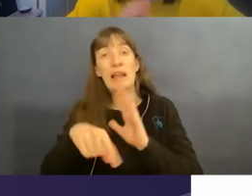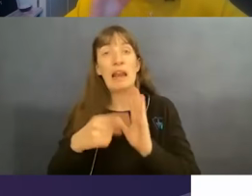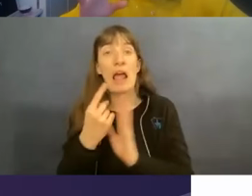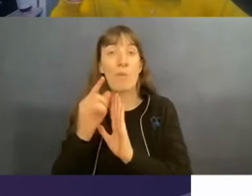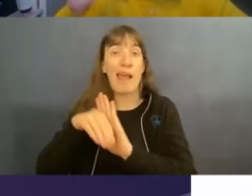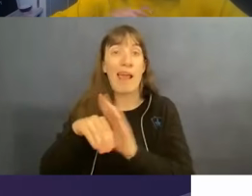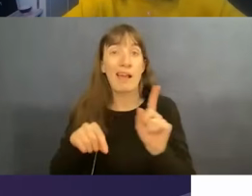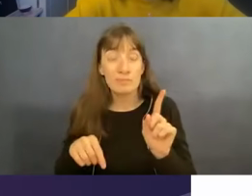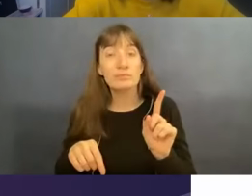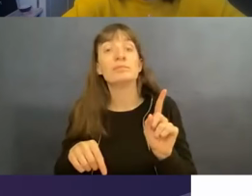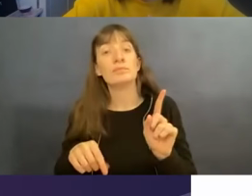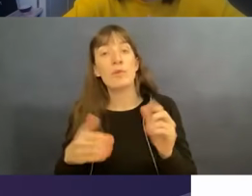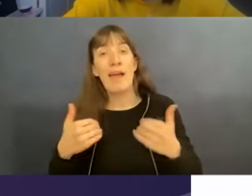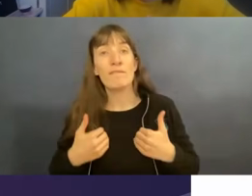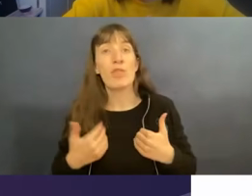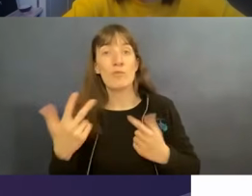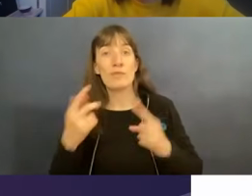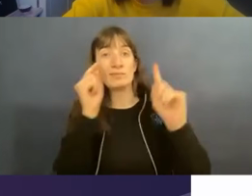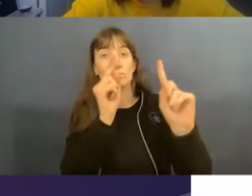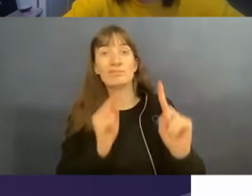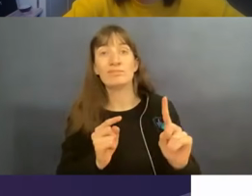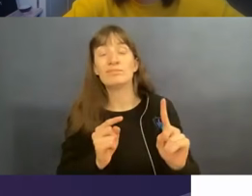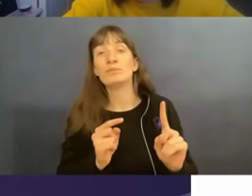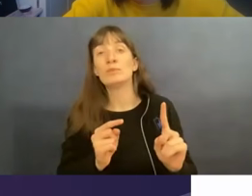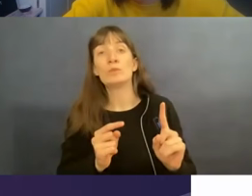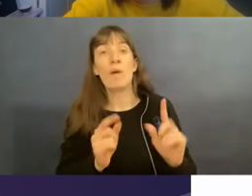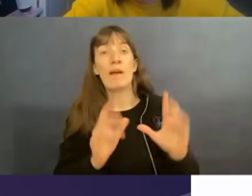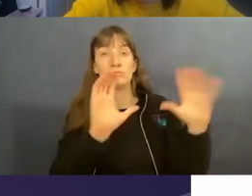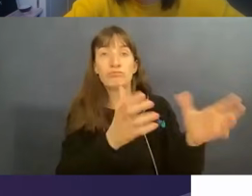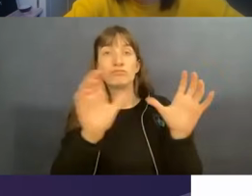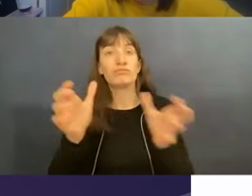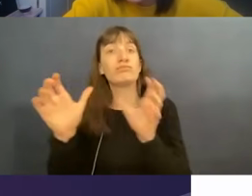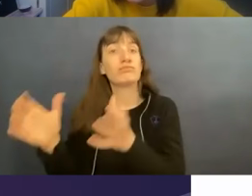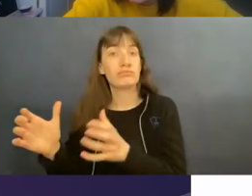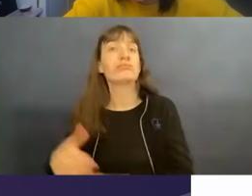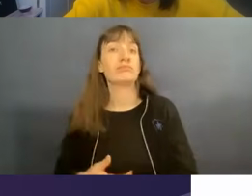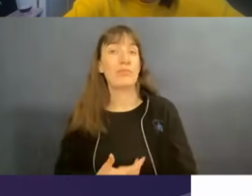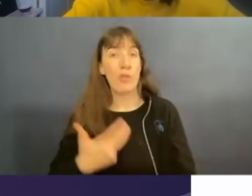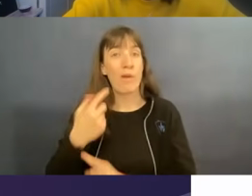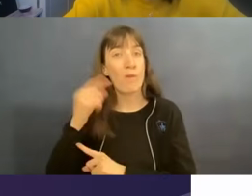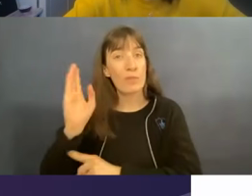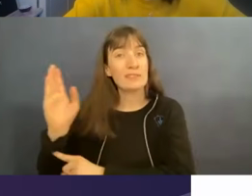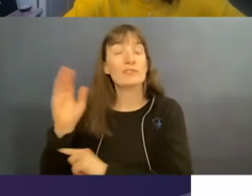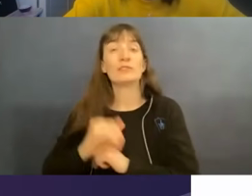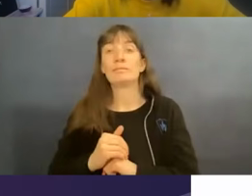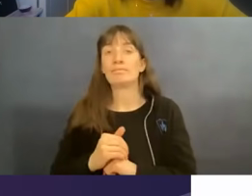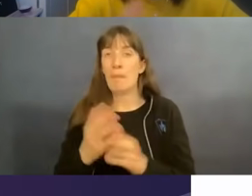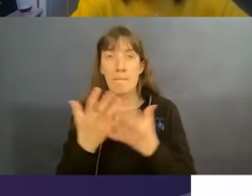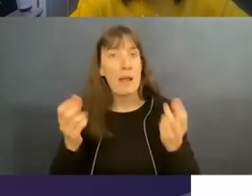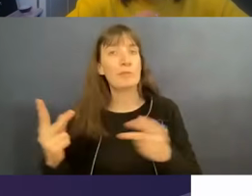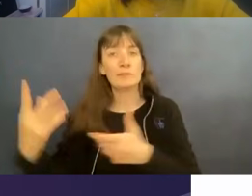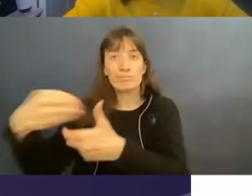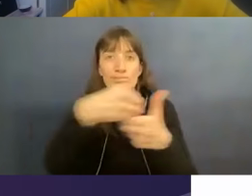we'll be breaking the presentation up into those with lots of opportunity again for engagement. We